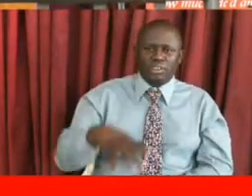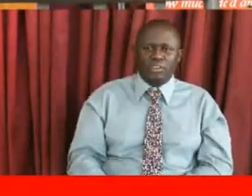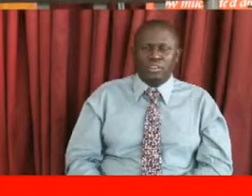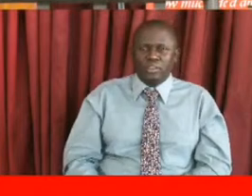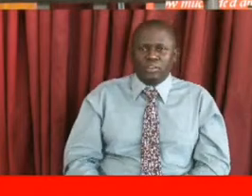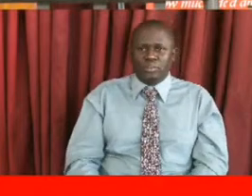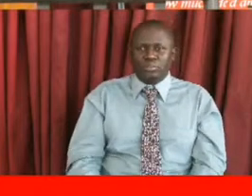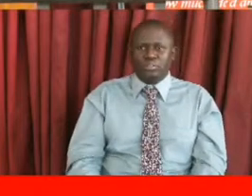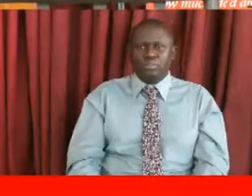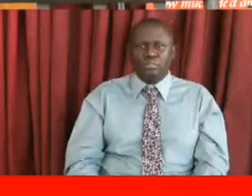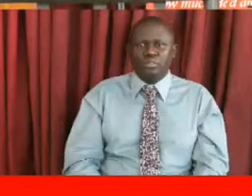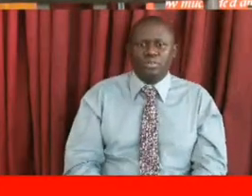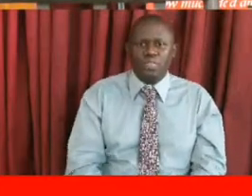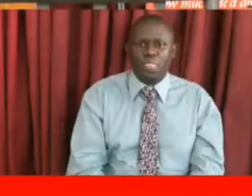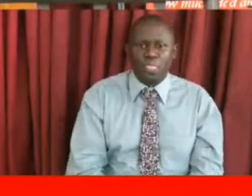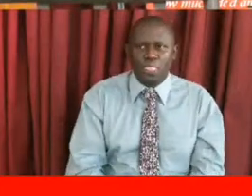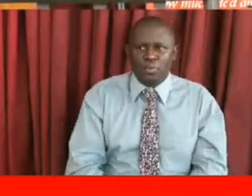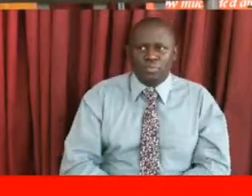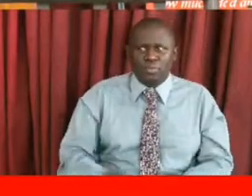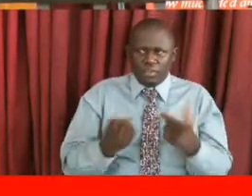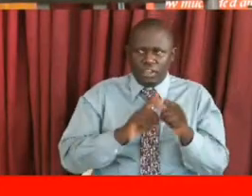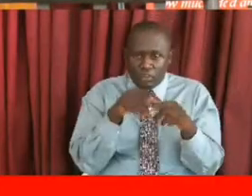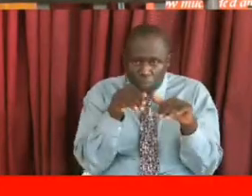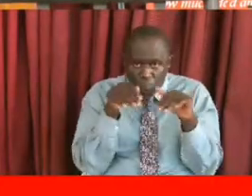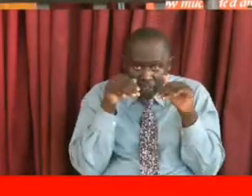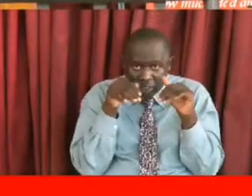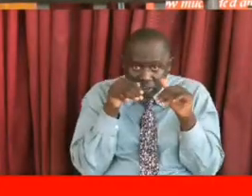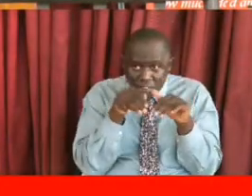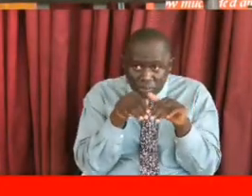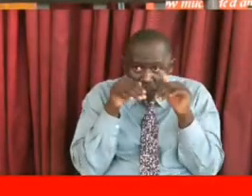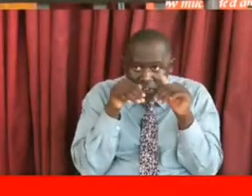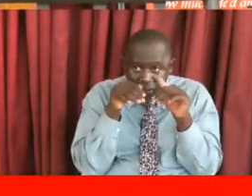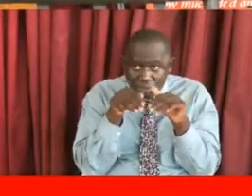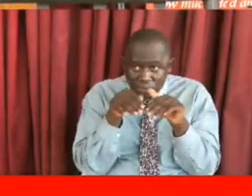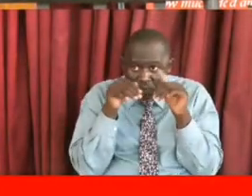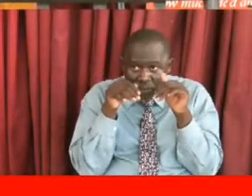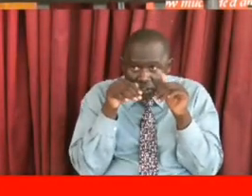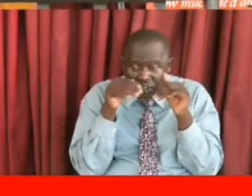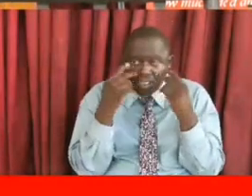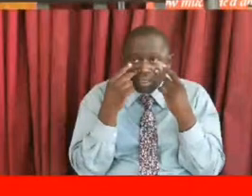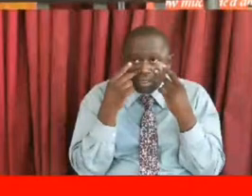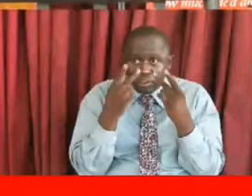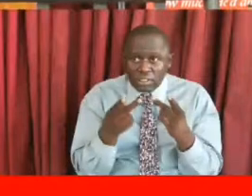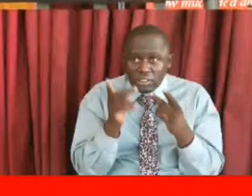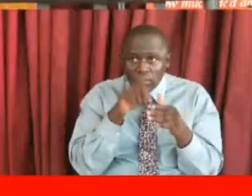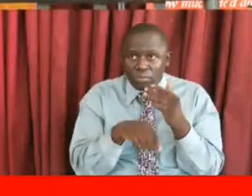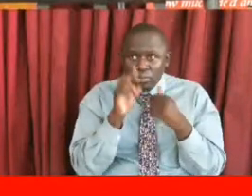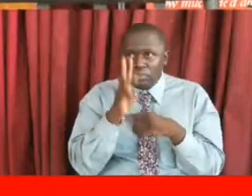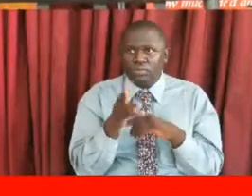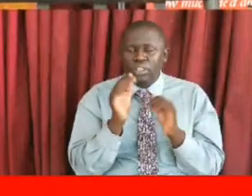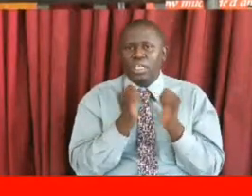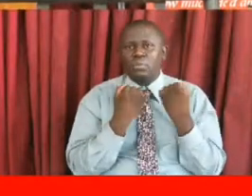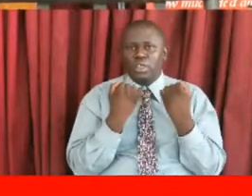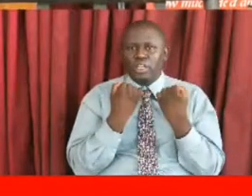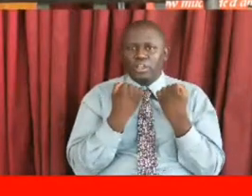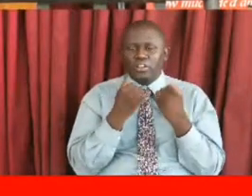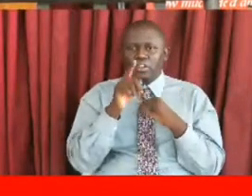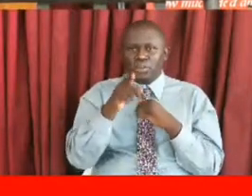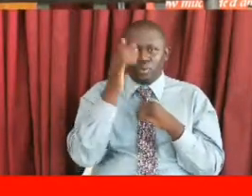presence you wait and see what will happen Prophet said believe it then watch what